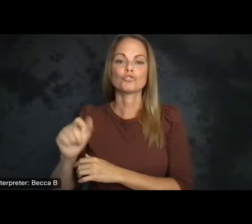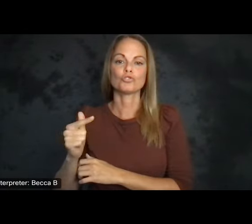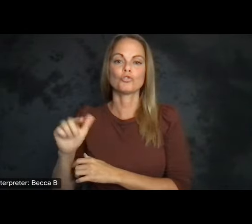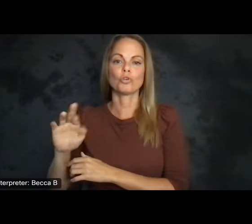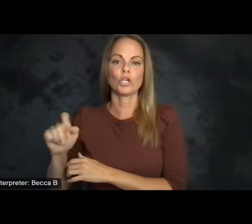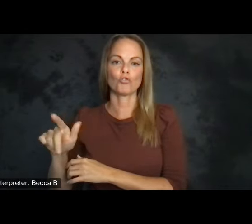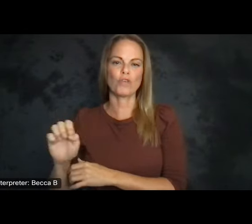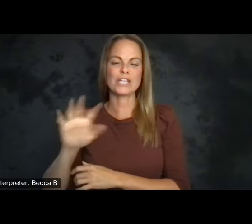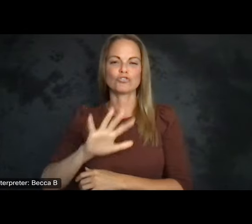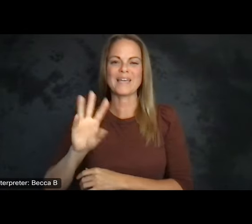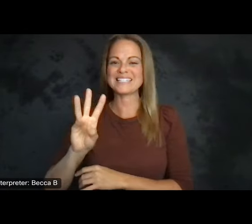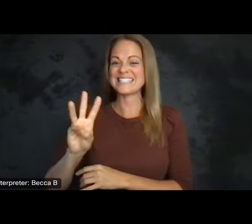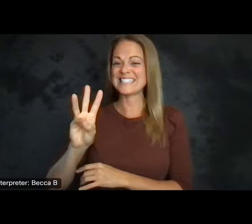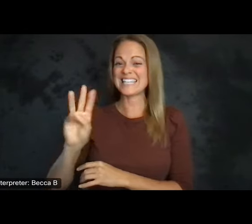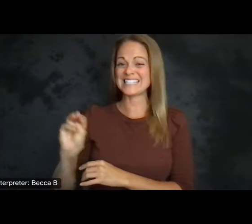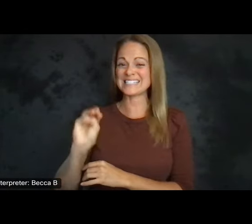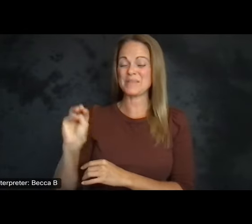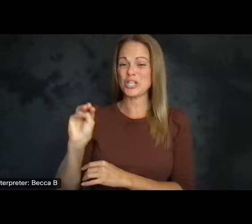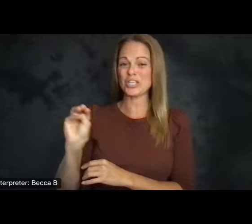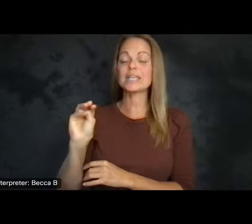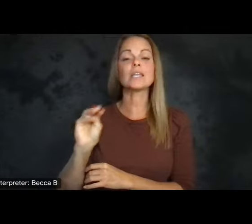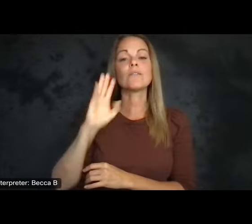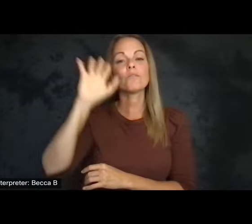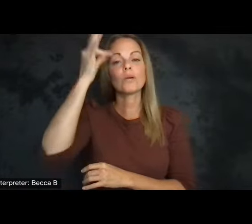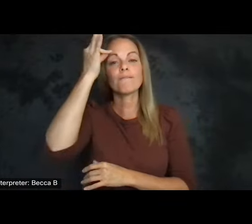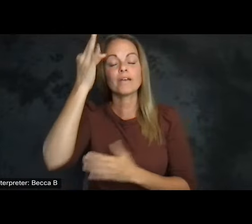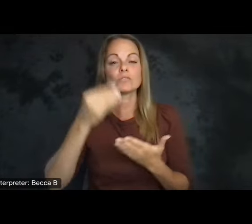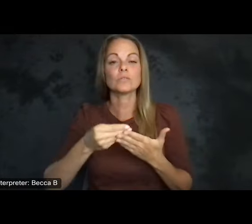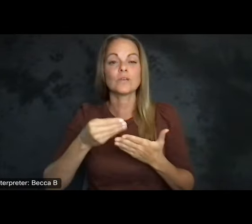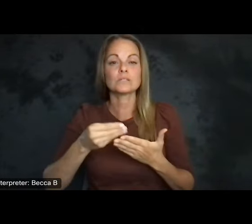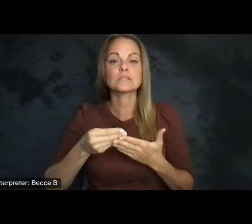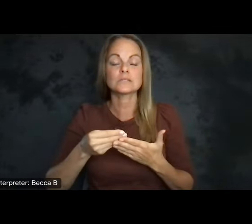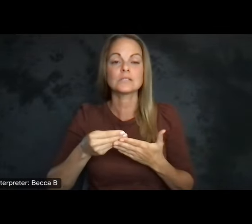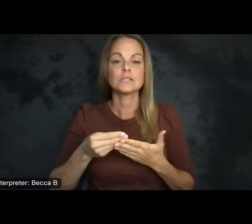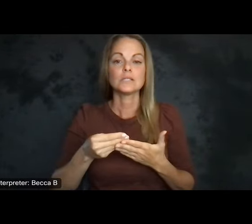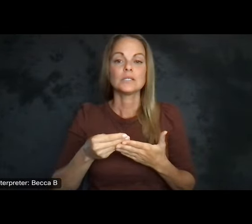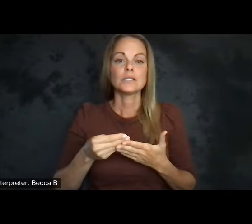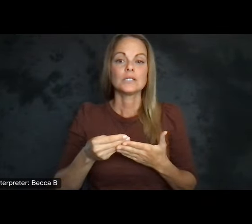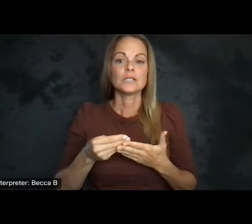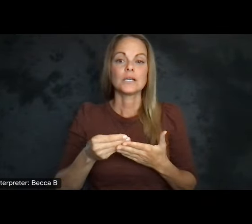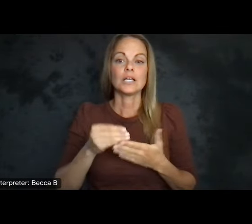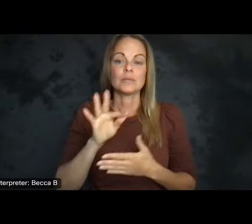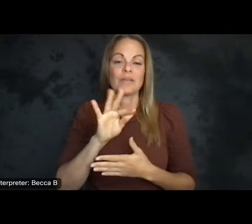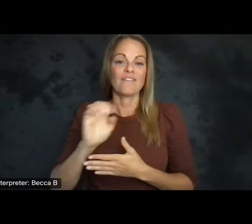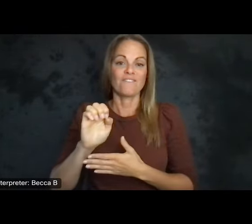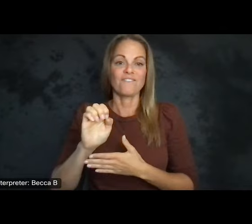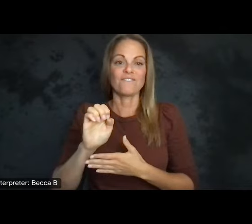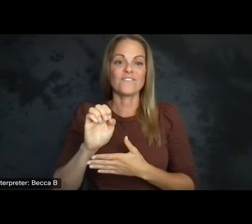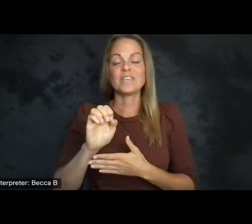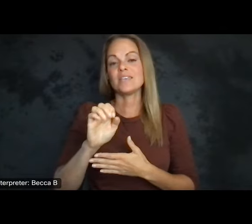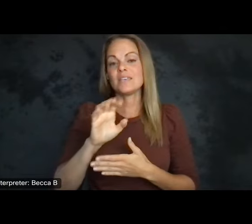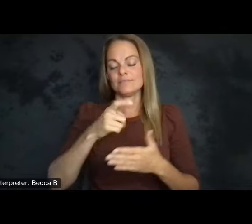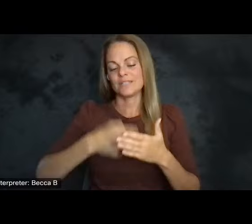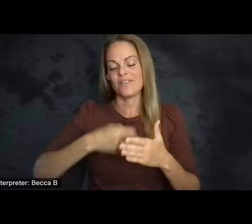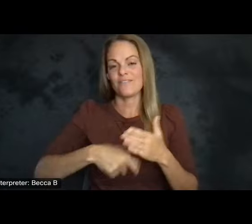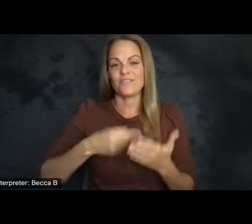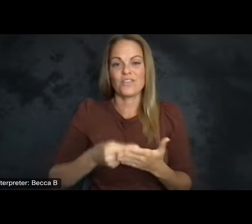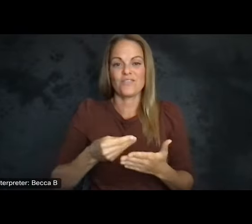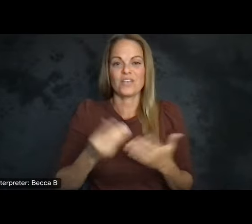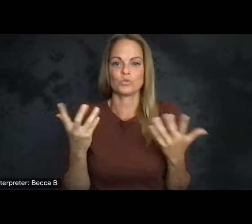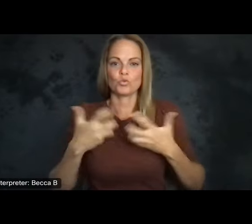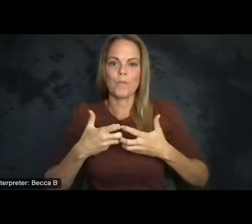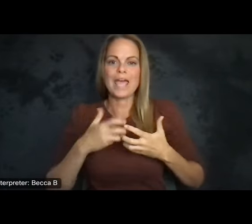in federal funds that we're using. Yes, we use our fee funds to match those, but that's why you see such a large